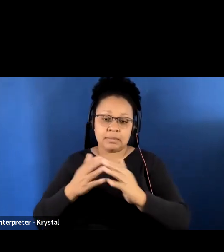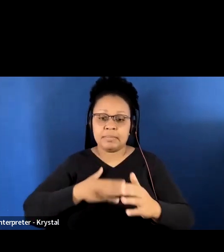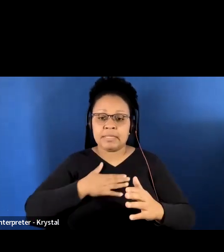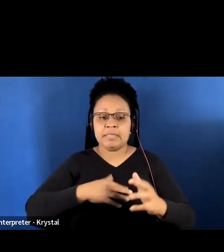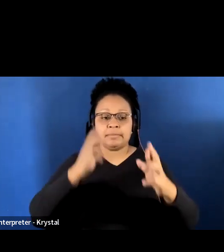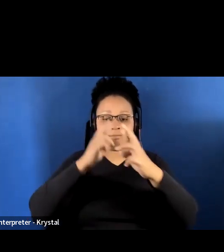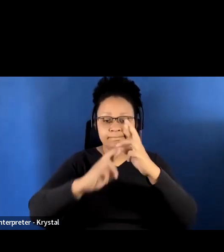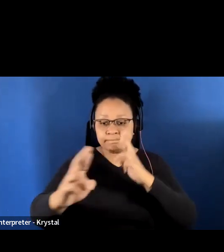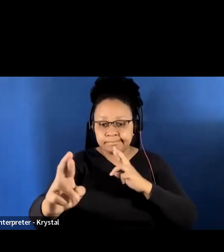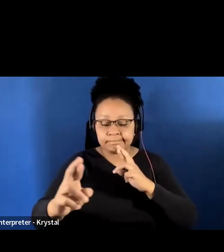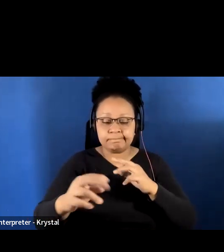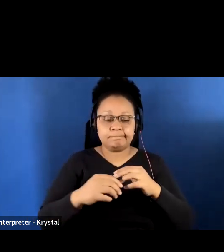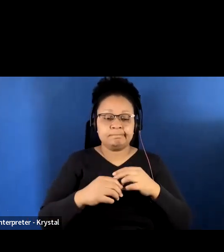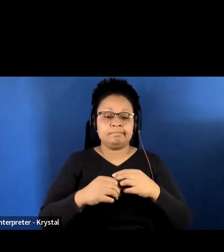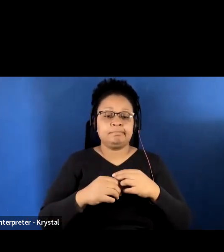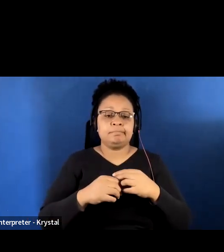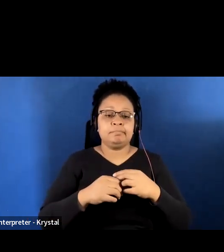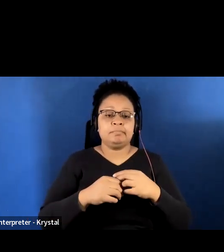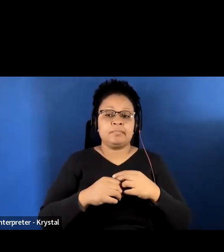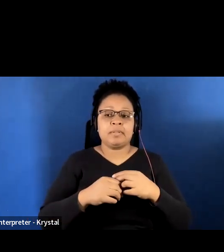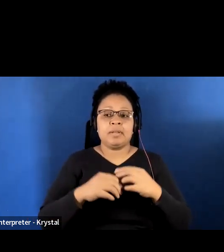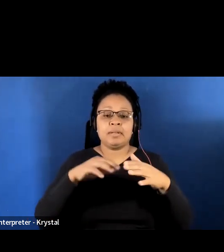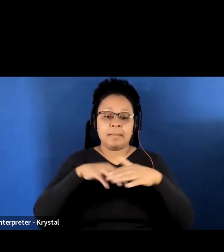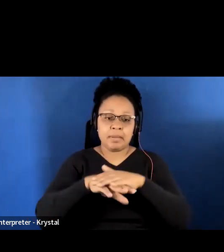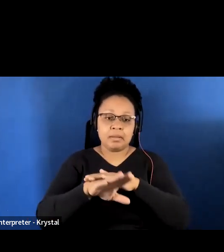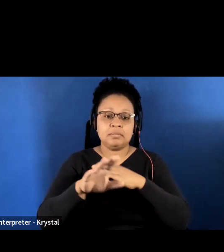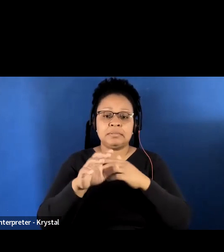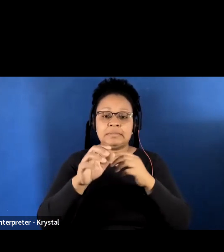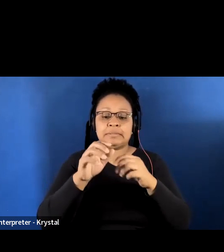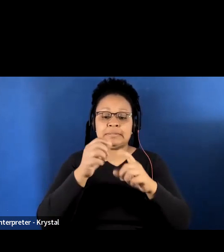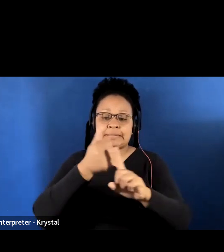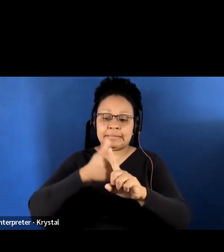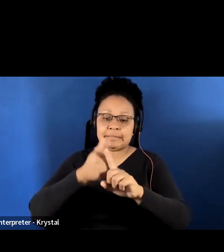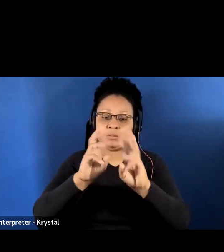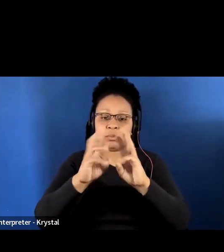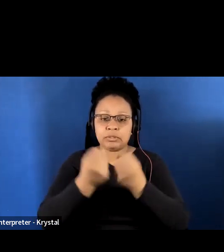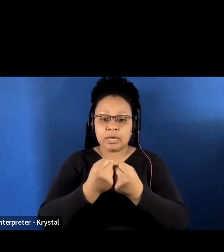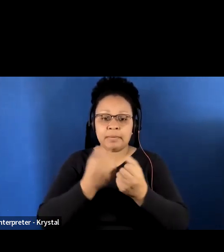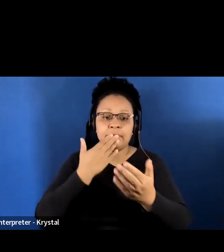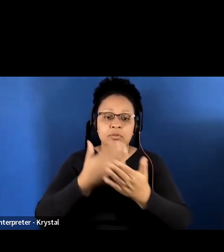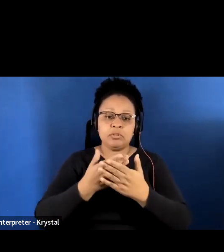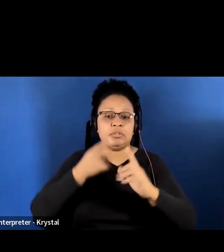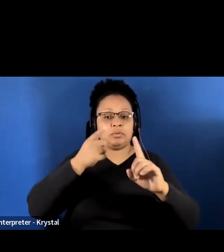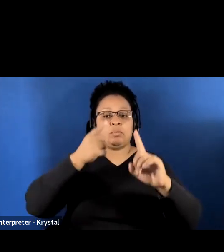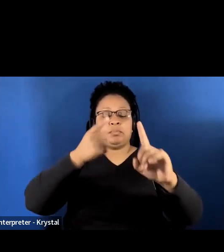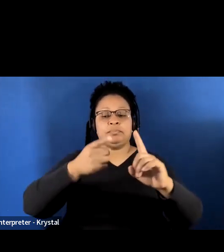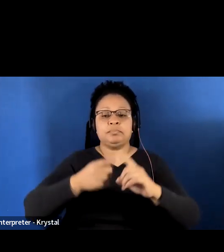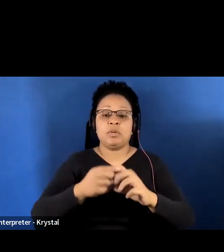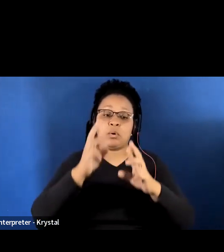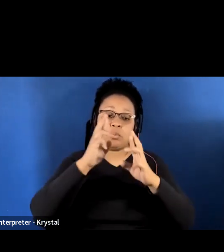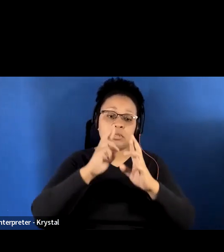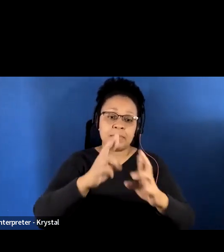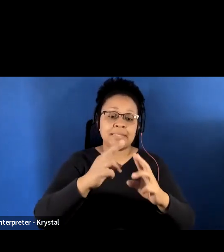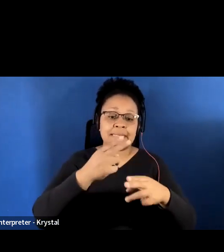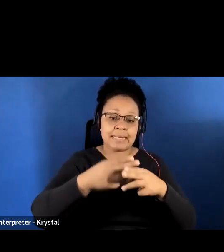with respect, and that you enter this and every session with good intentions. This includes respecting